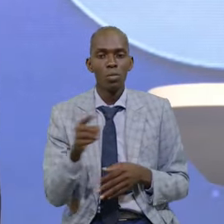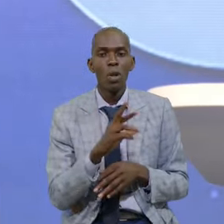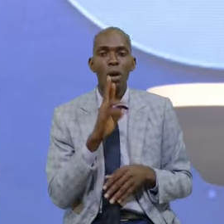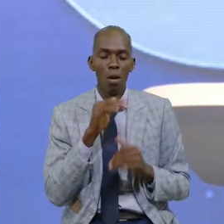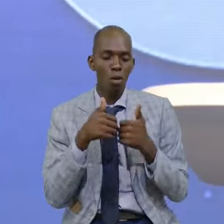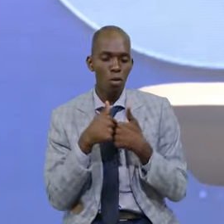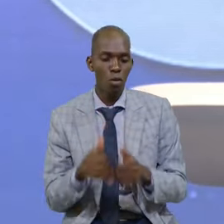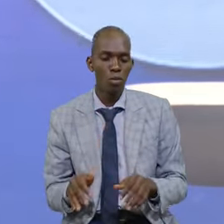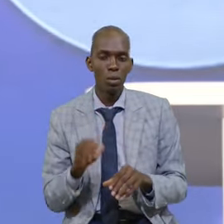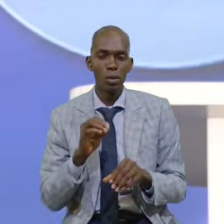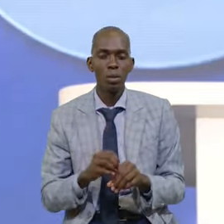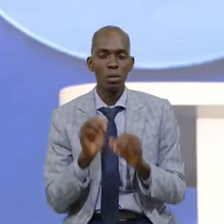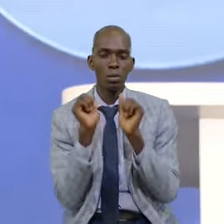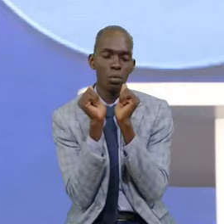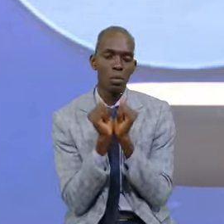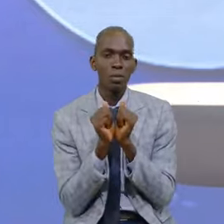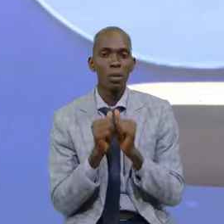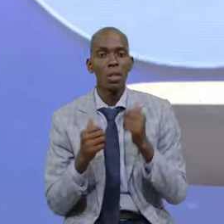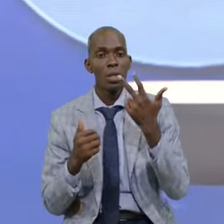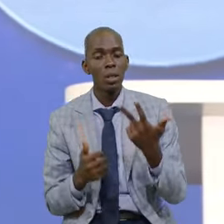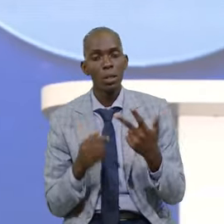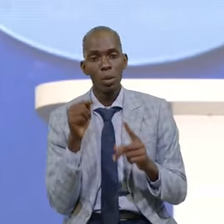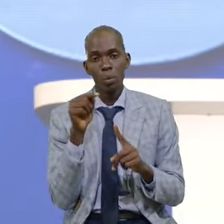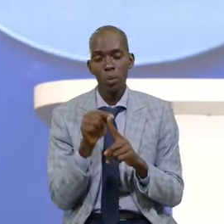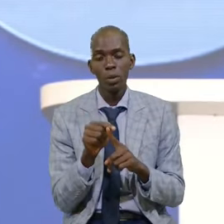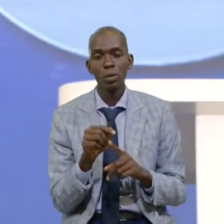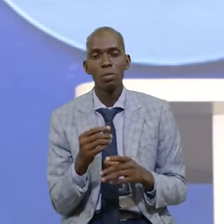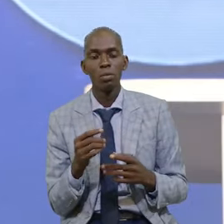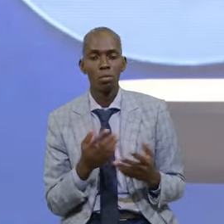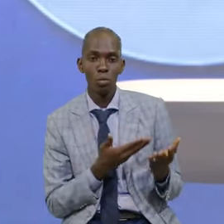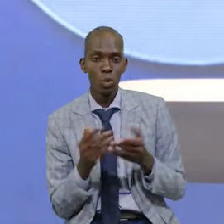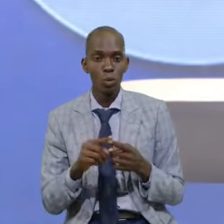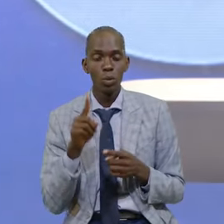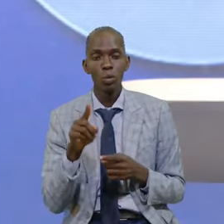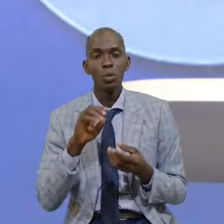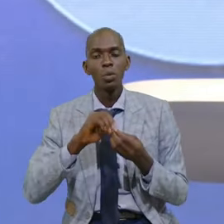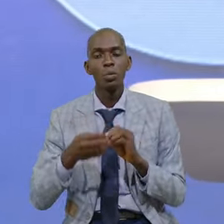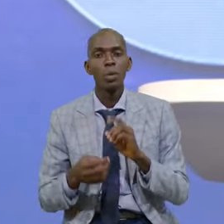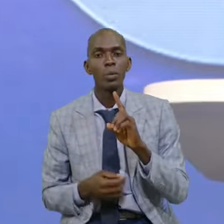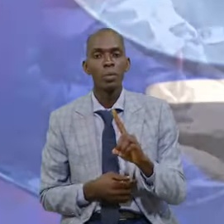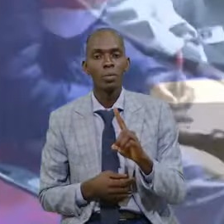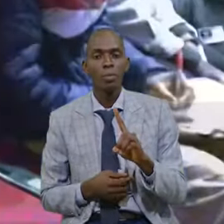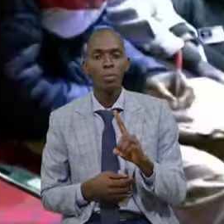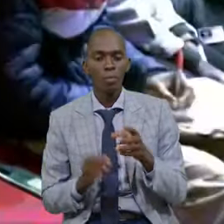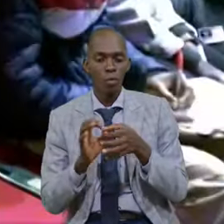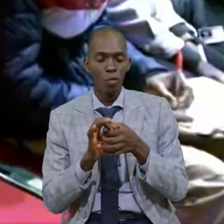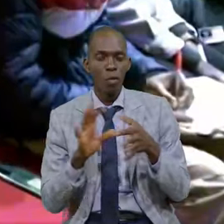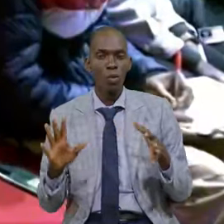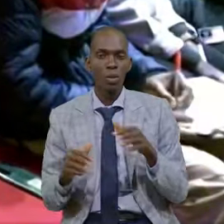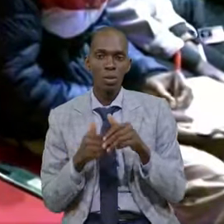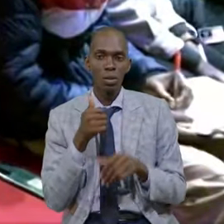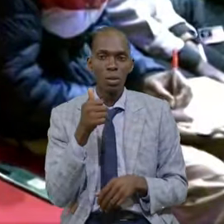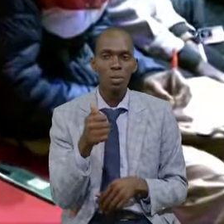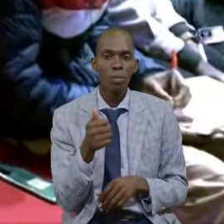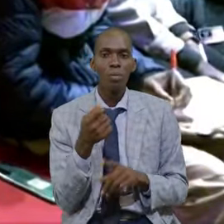lost in captivity. Three things I'm bringing to you. Number one, loose yourself from